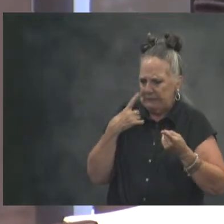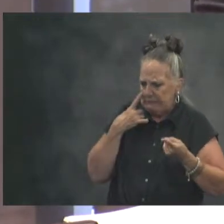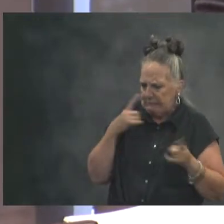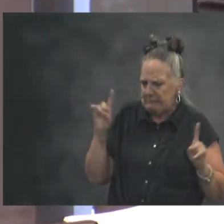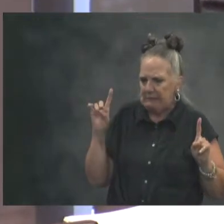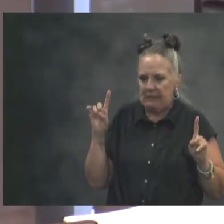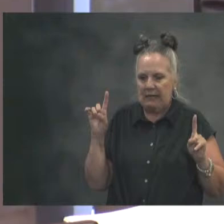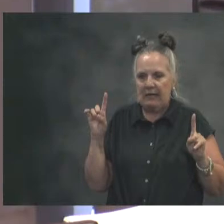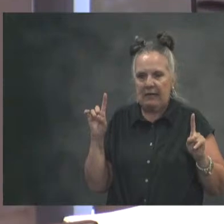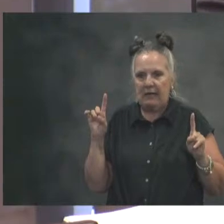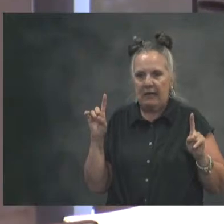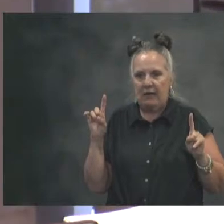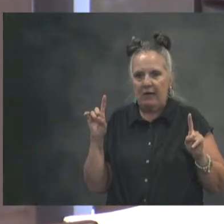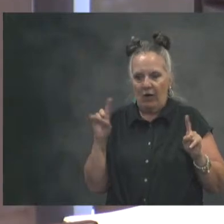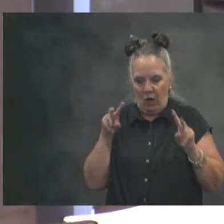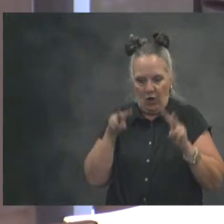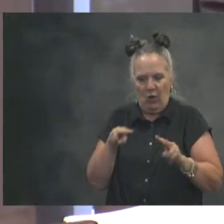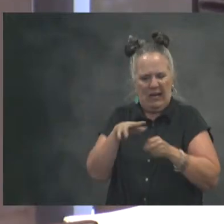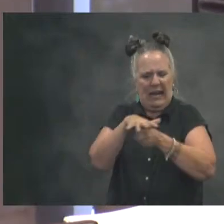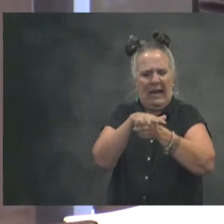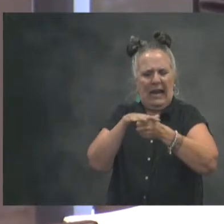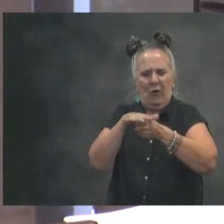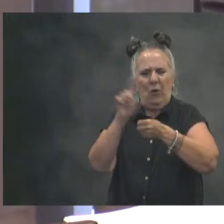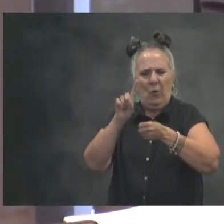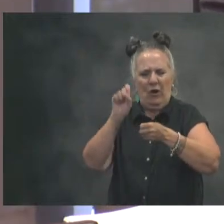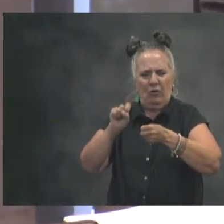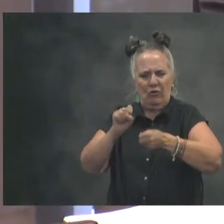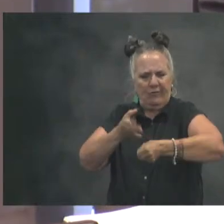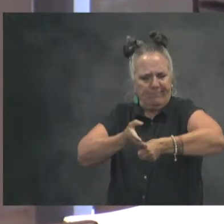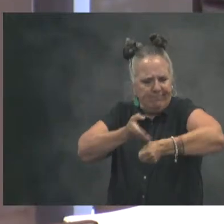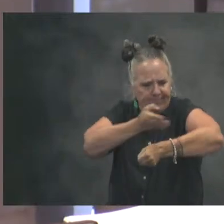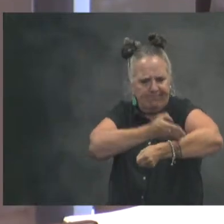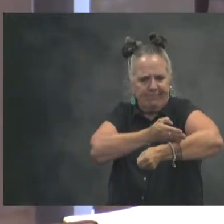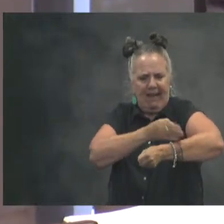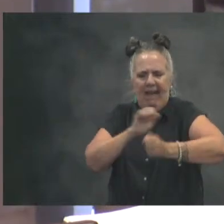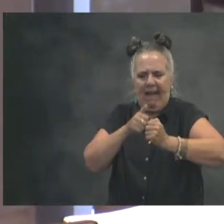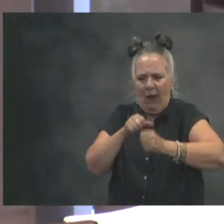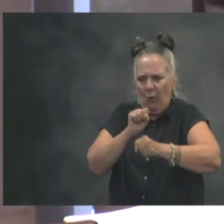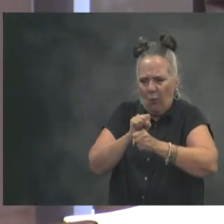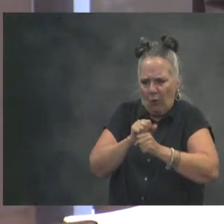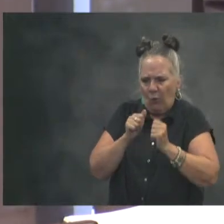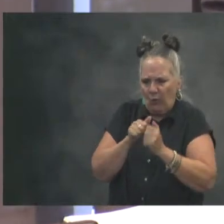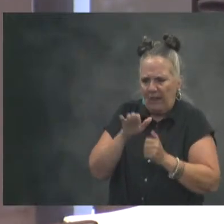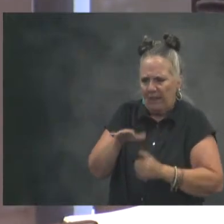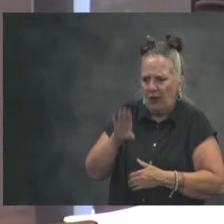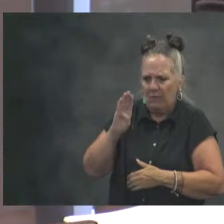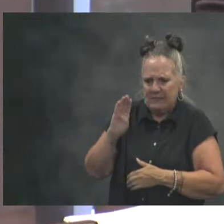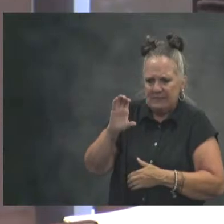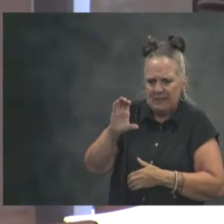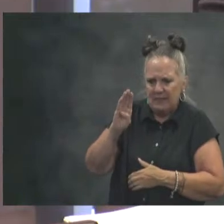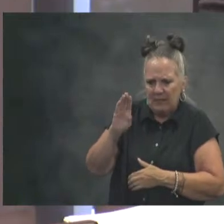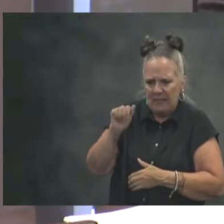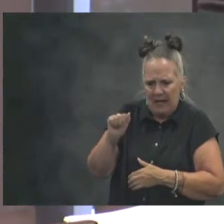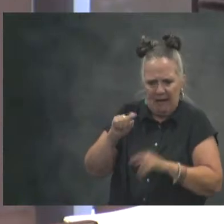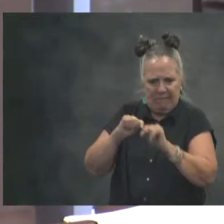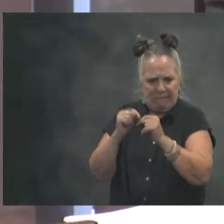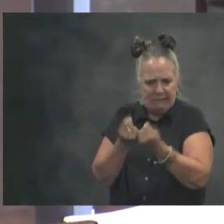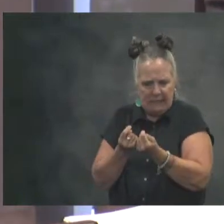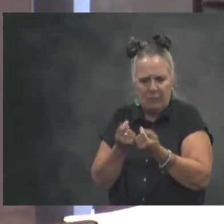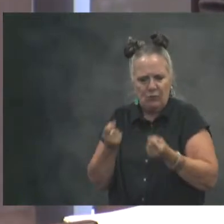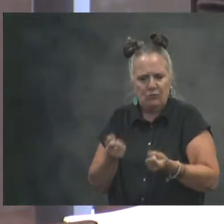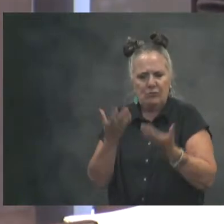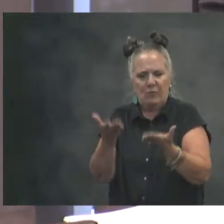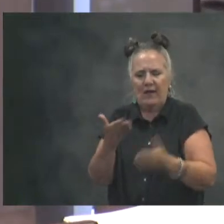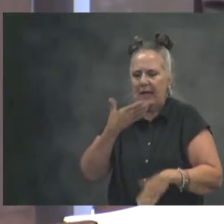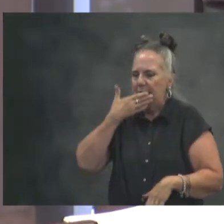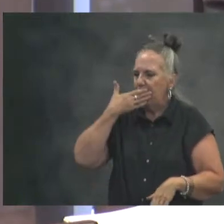successes, and they look at areas where they can improve and how they can work with their behavior specialists and teams to provide